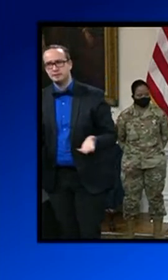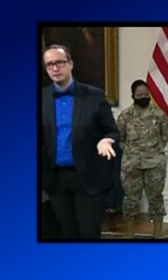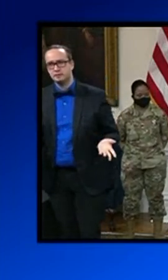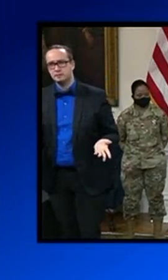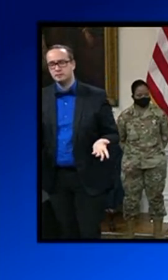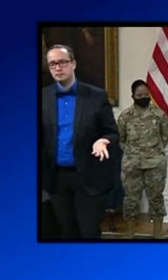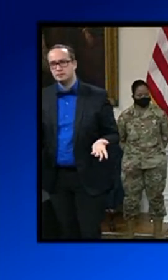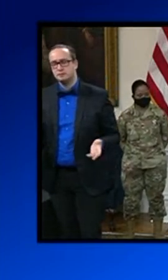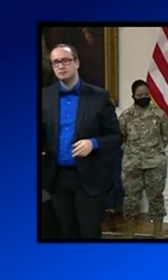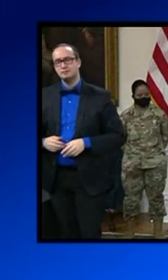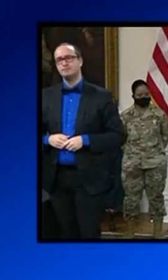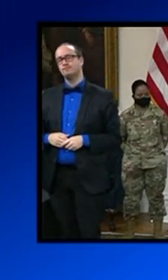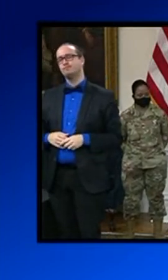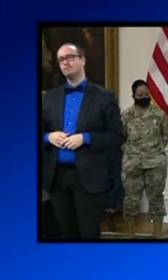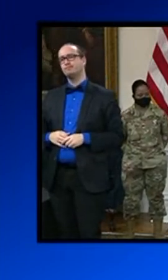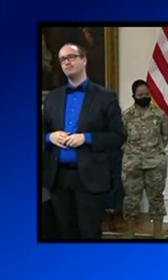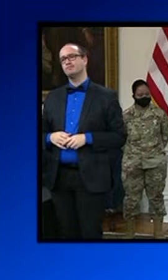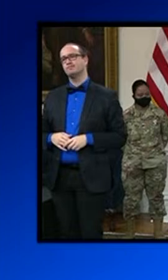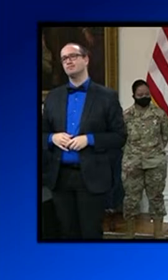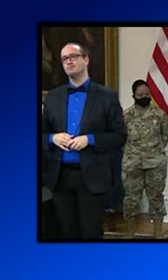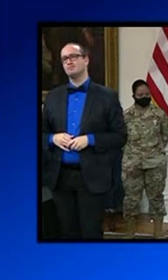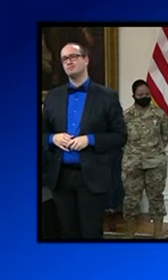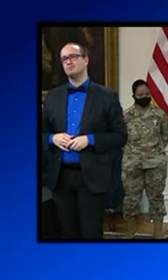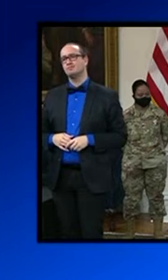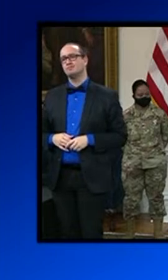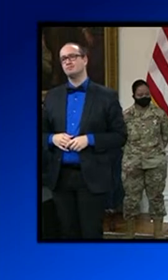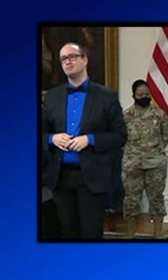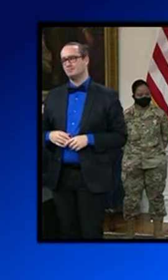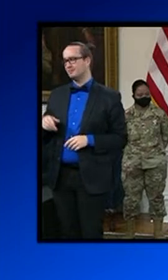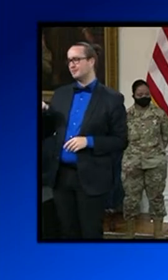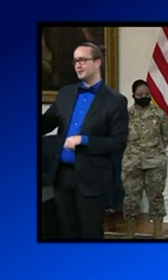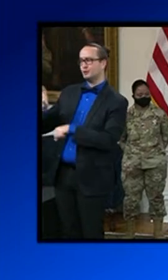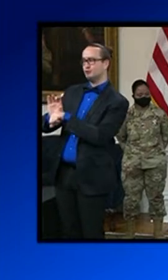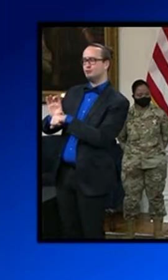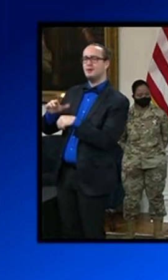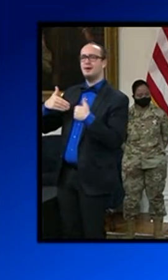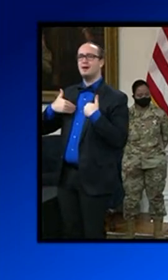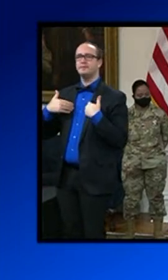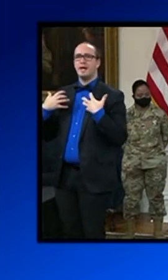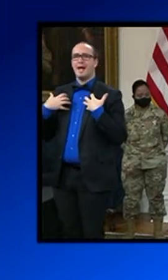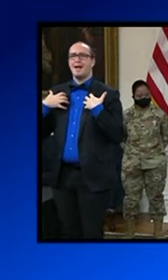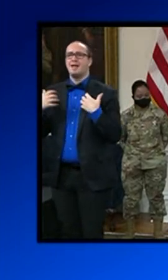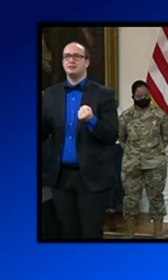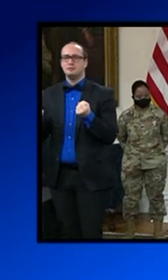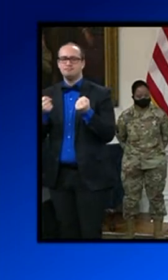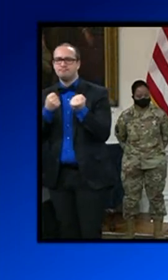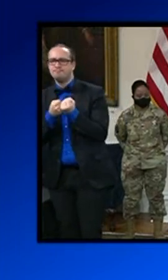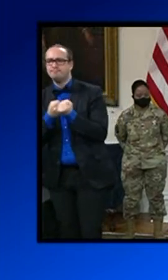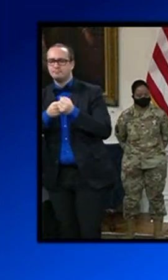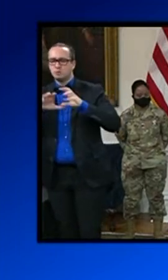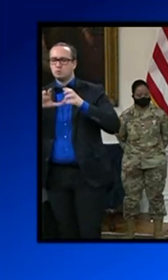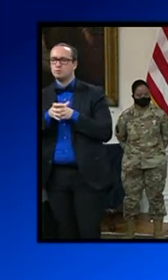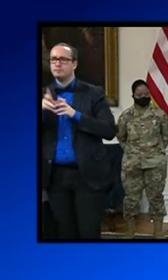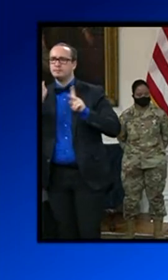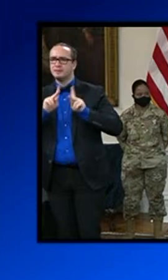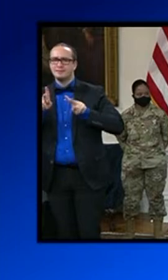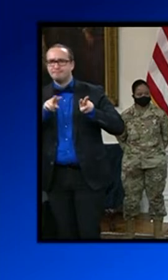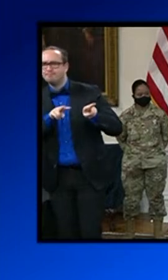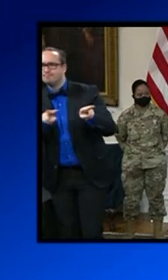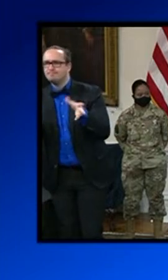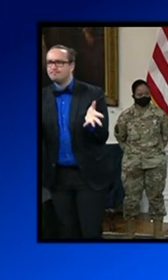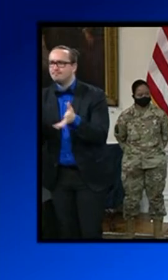church's health ministry shared her family's experience with the Tuskegee experiment and the fear